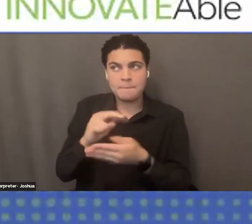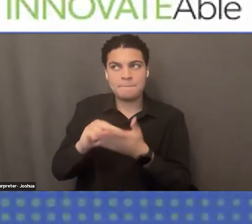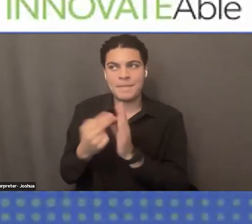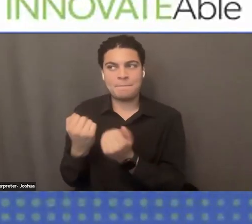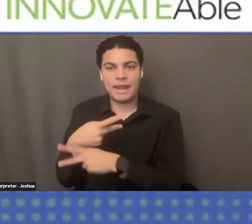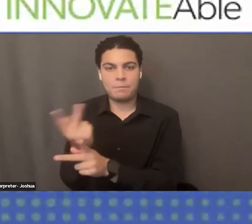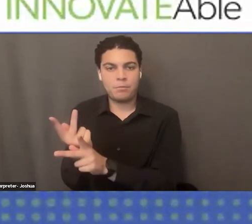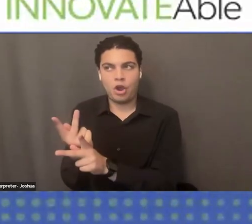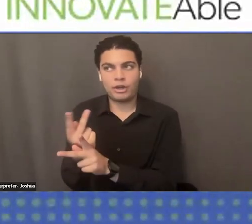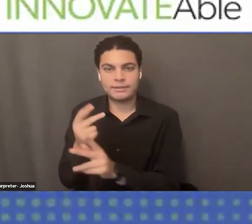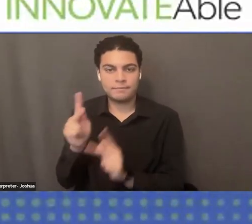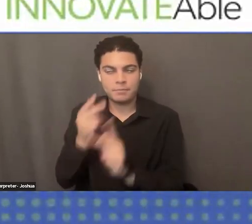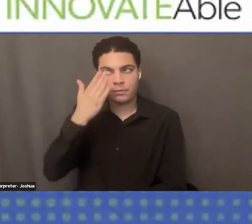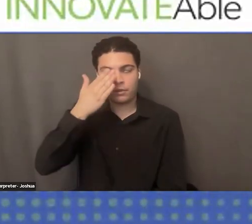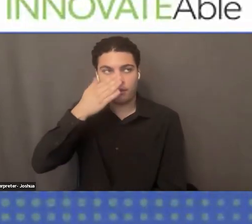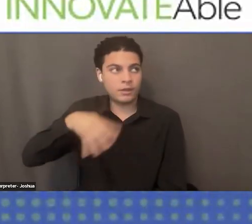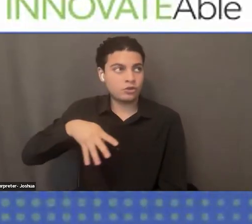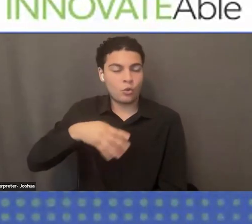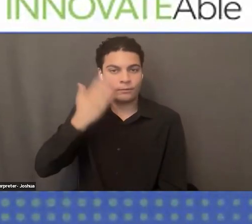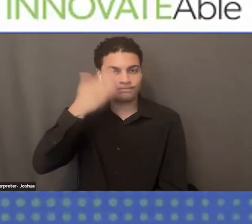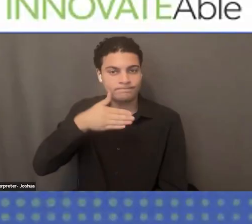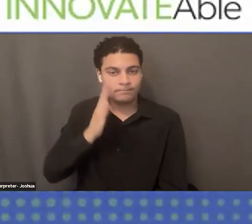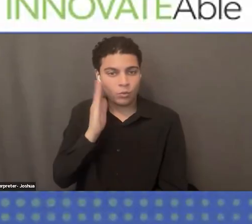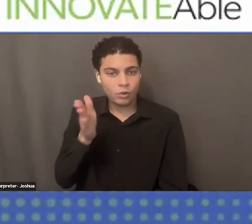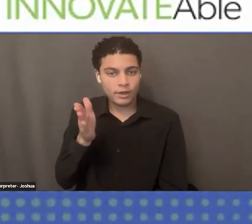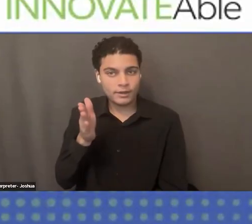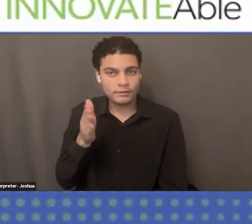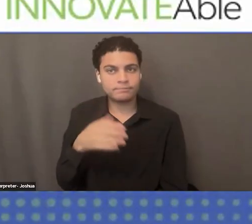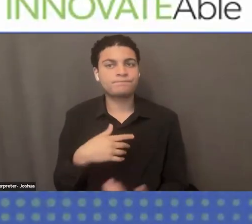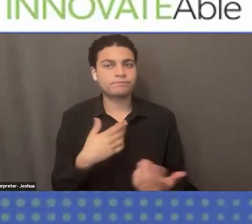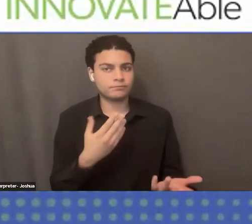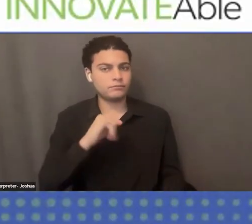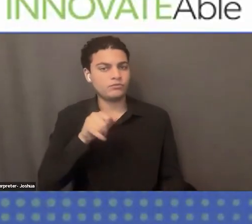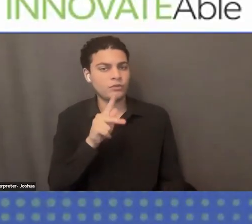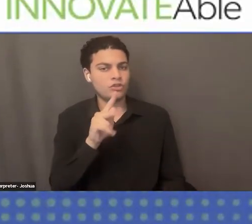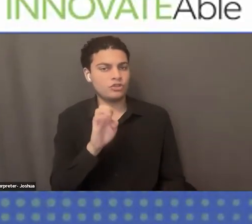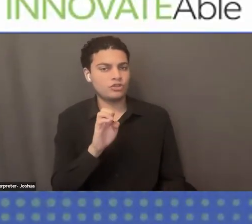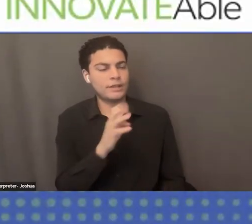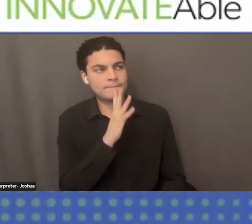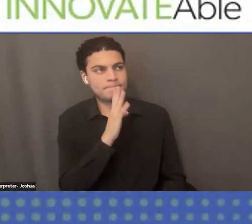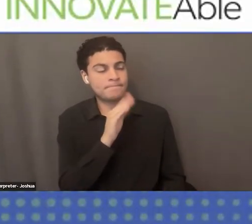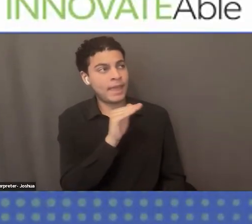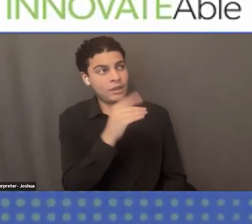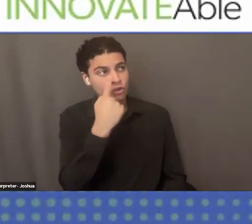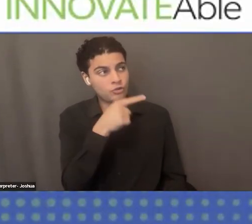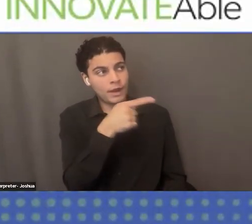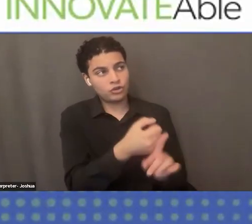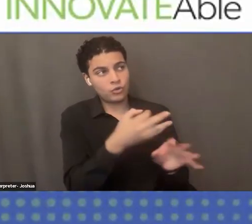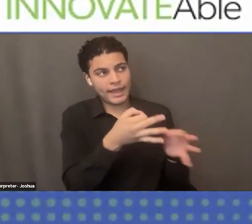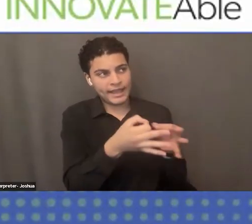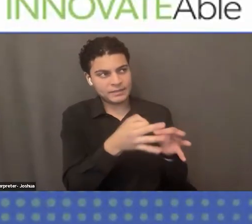So Christy, could you explain to the audience how they can access the People's Choice